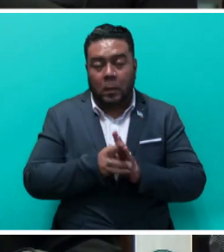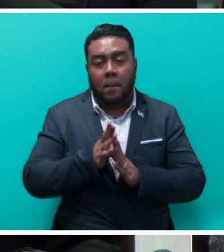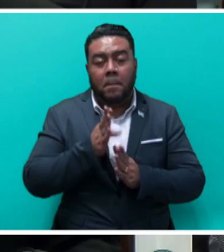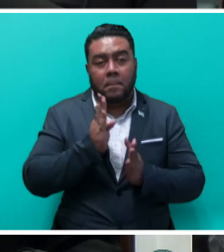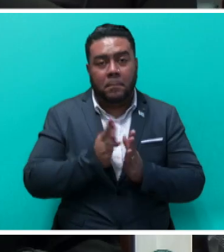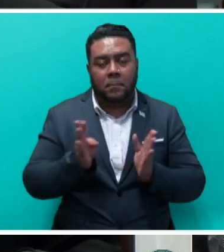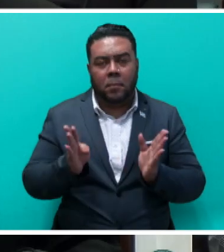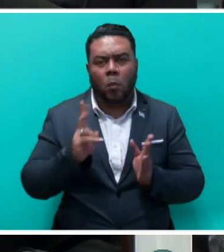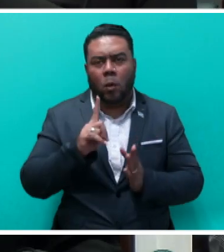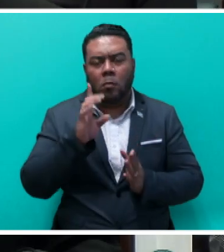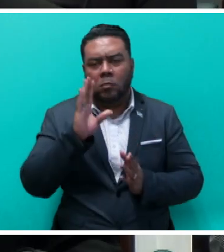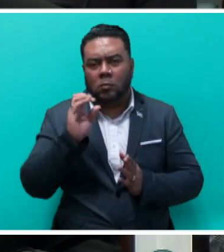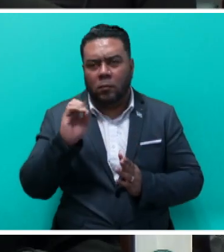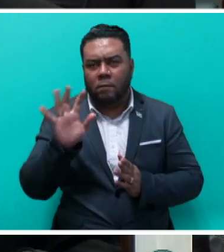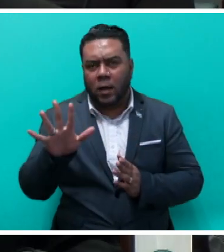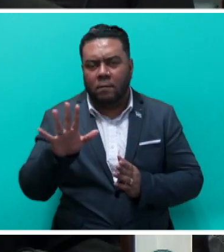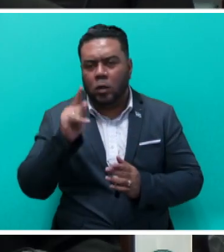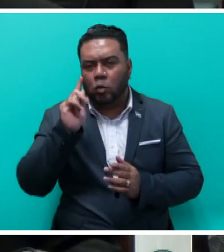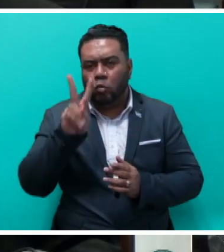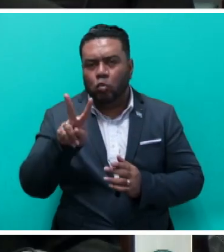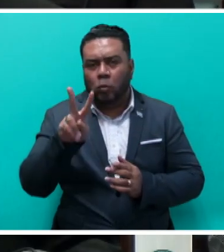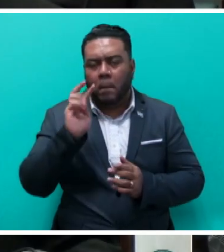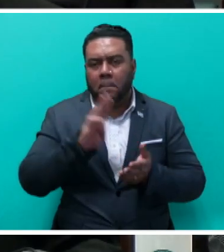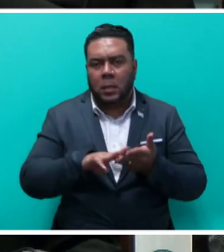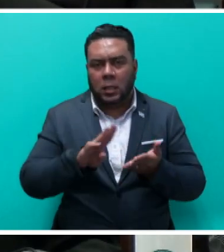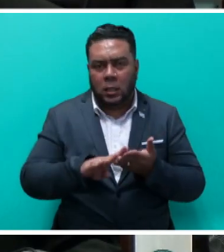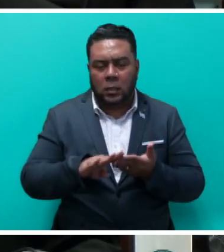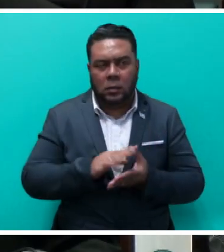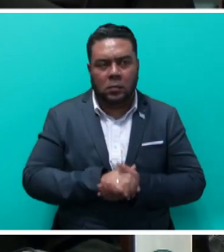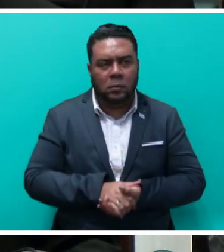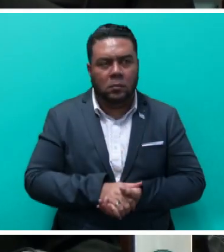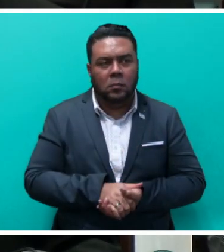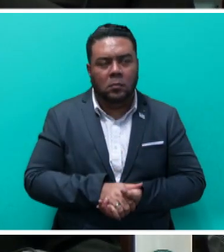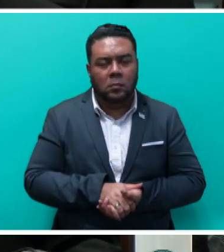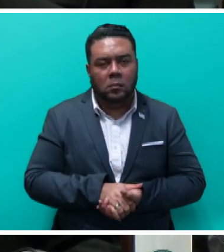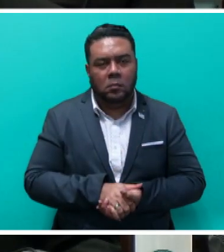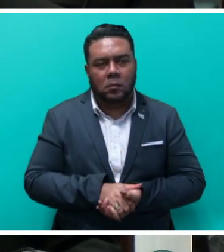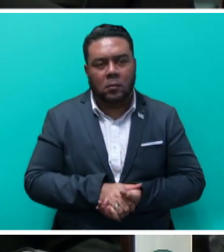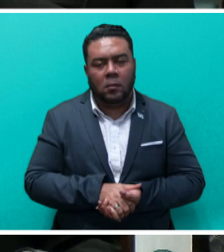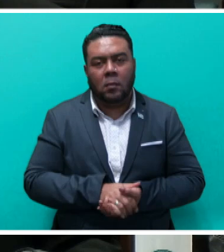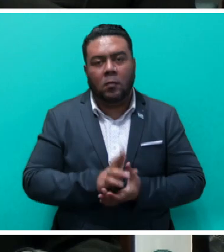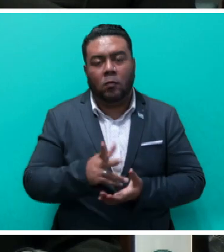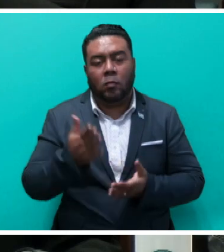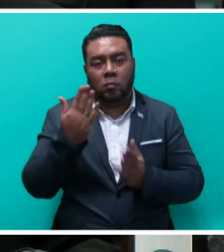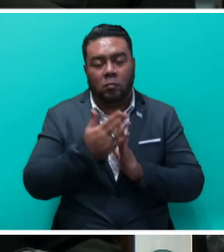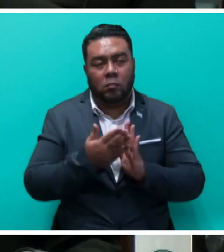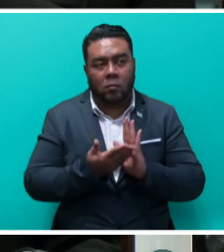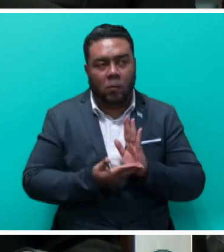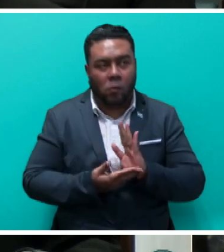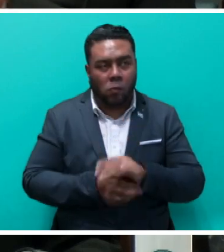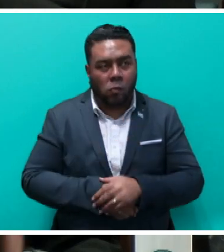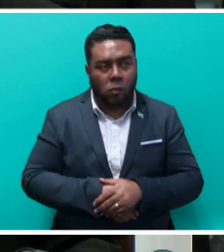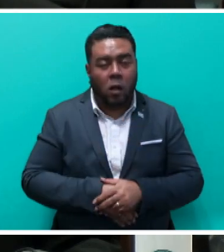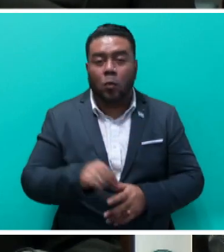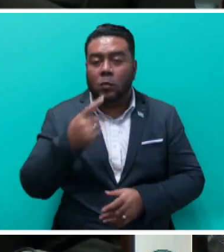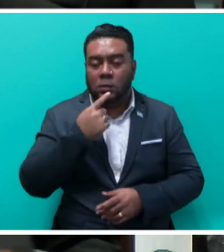to 105.2 million was to meet the additional expenditure demands for the following agencies and ministries. And we